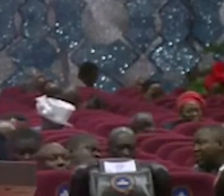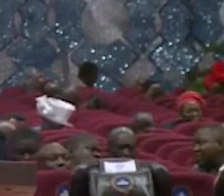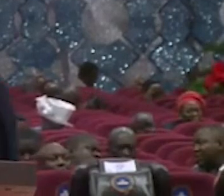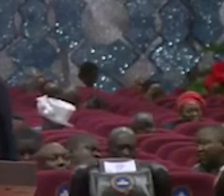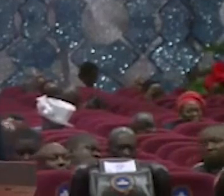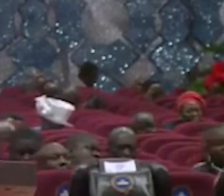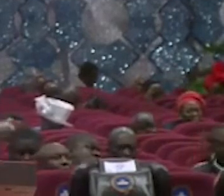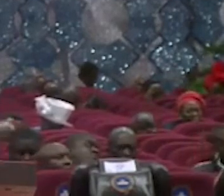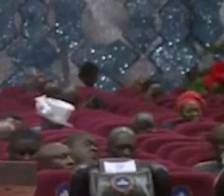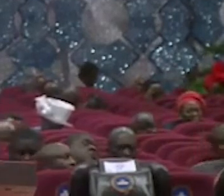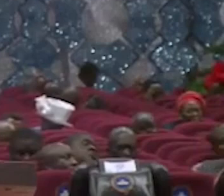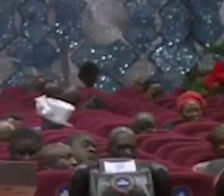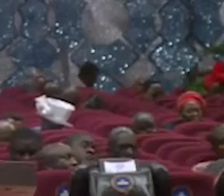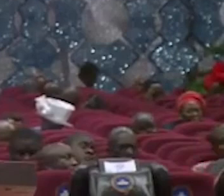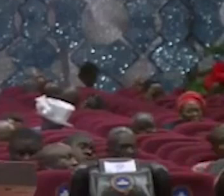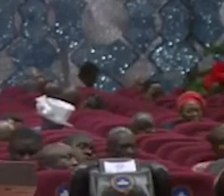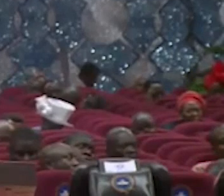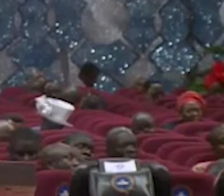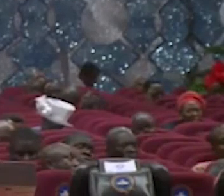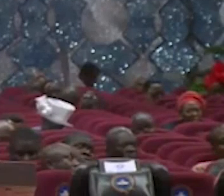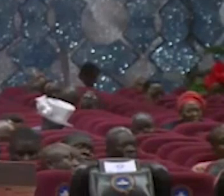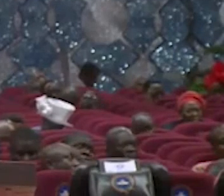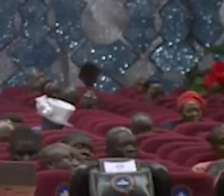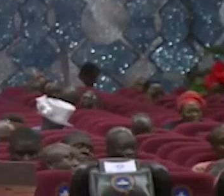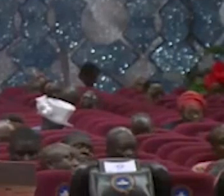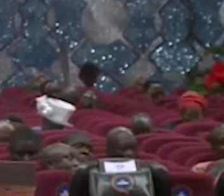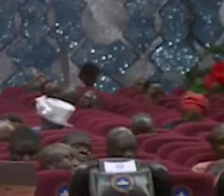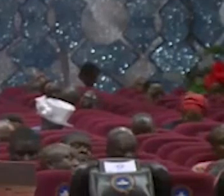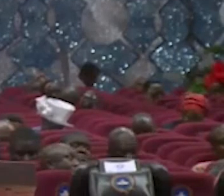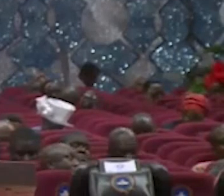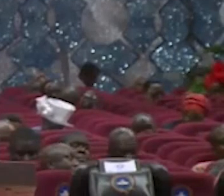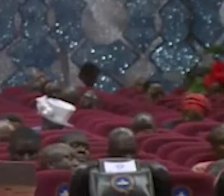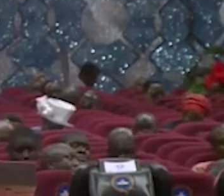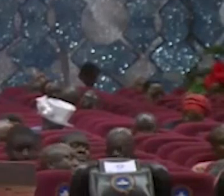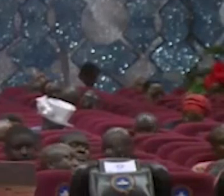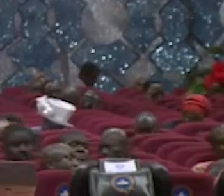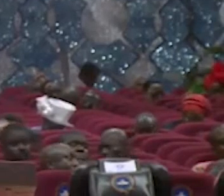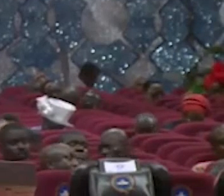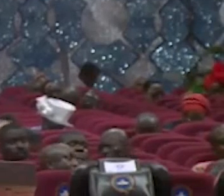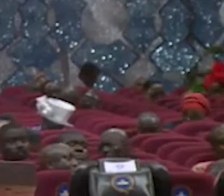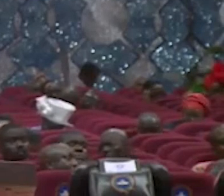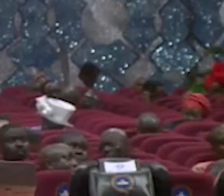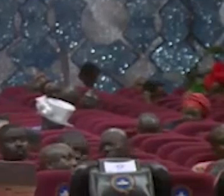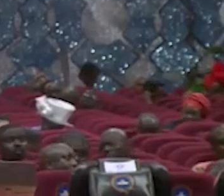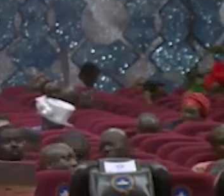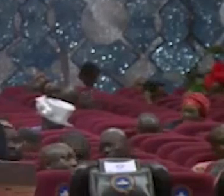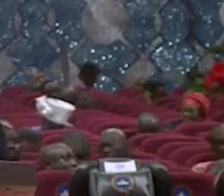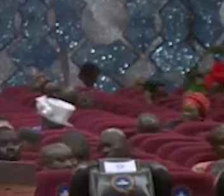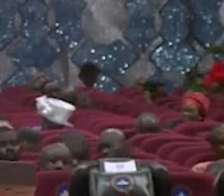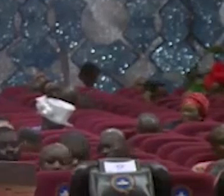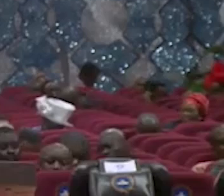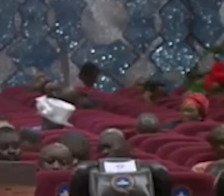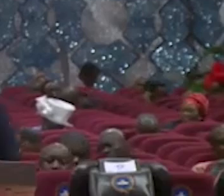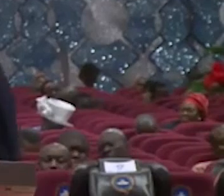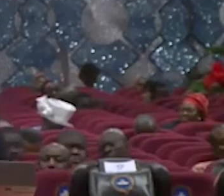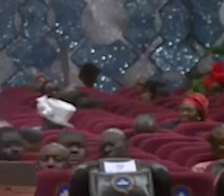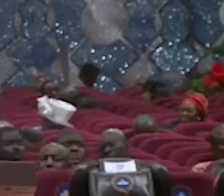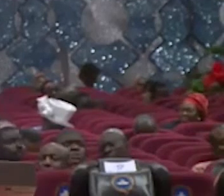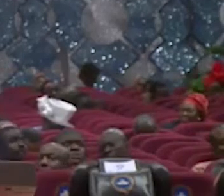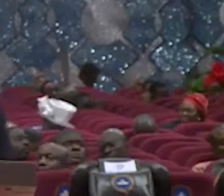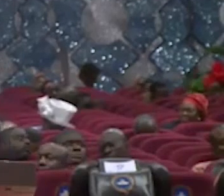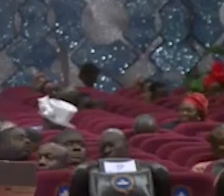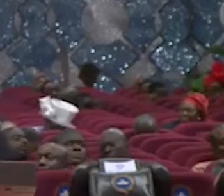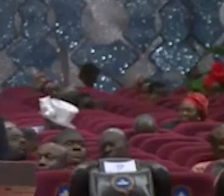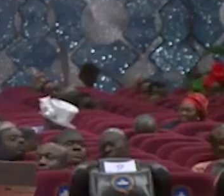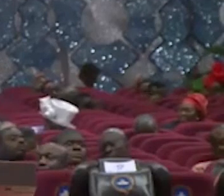our thanks in the name of Jesus. Lord, even as we go into your word again tonight, Lord, we pray that Holy Spirit will take